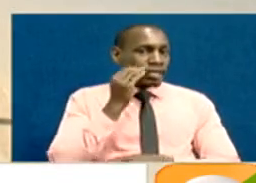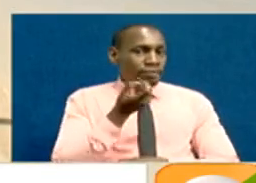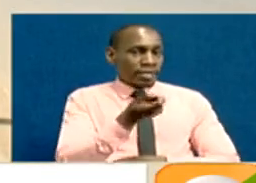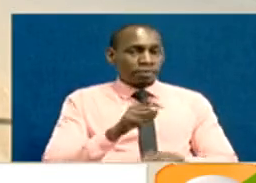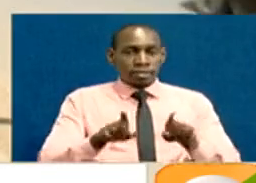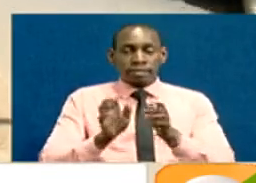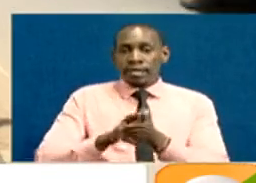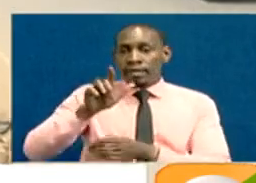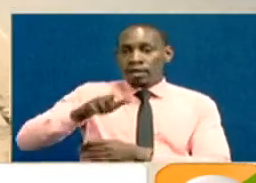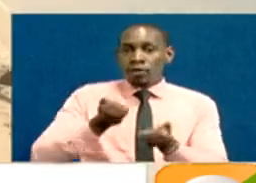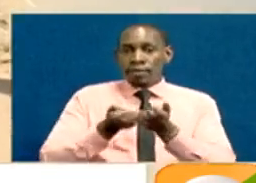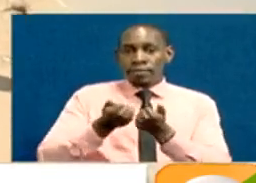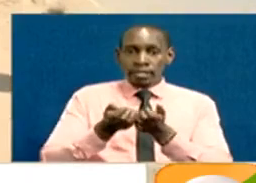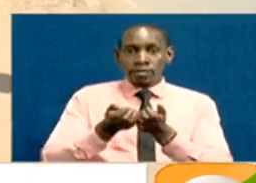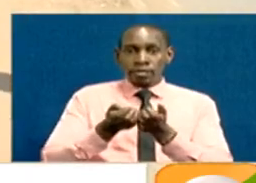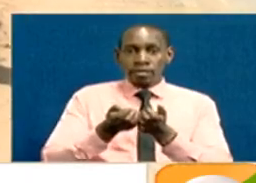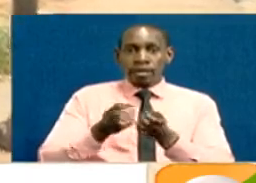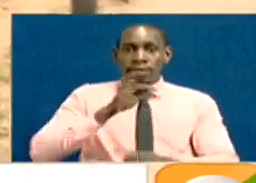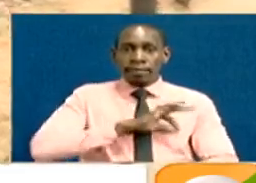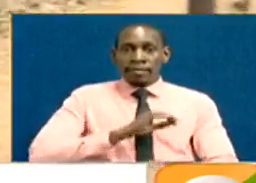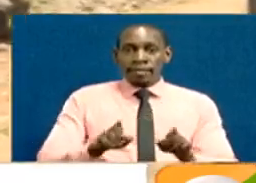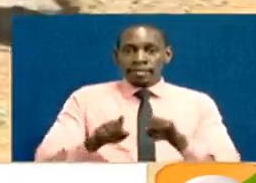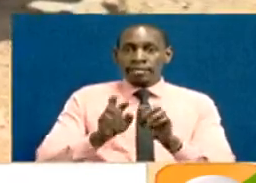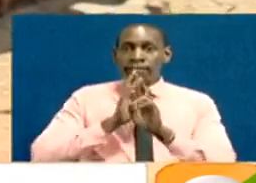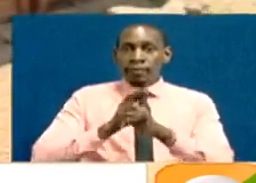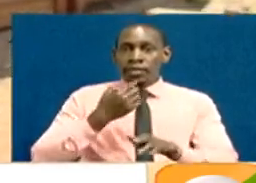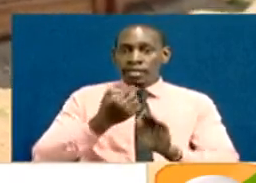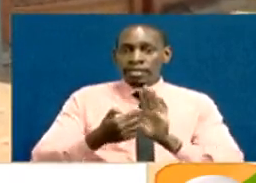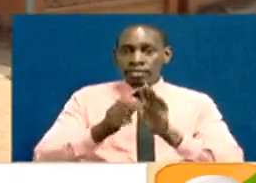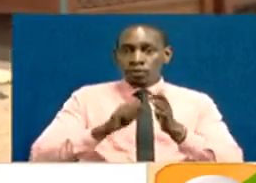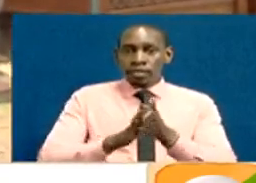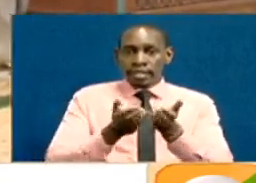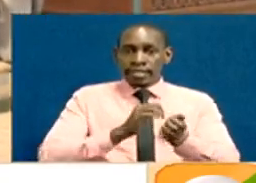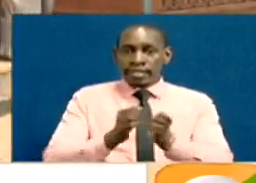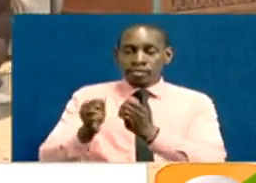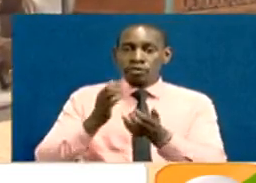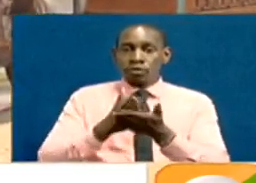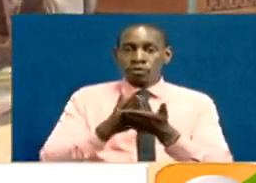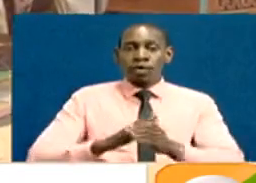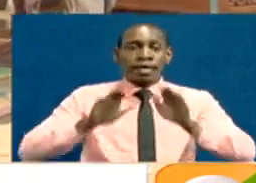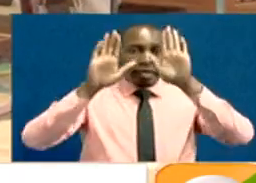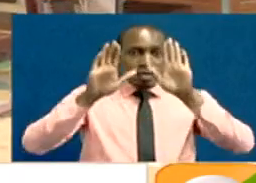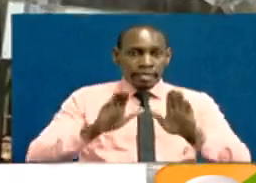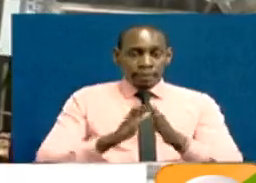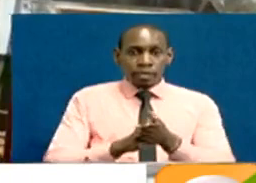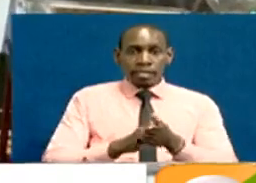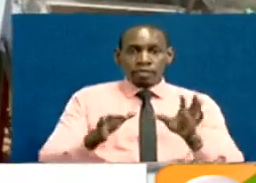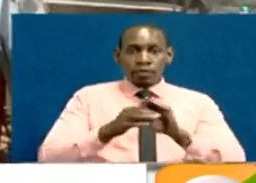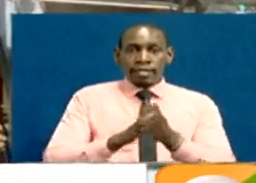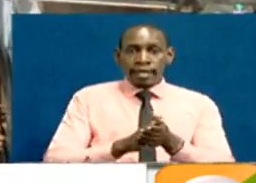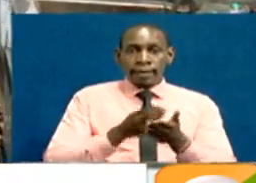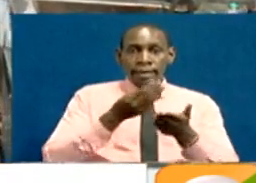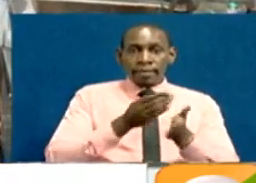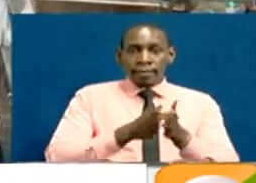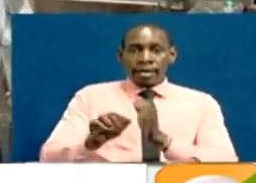as well as low business turnover. The report also showed that the need for strategy is the most important part of financial planning